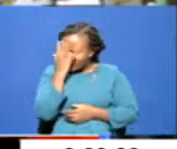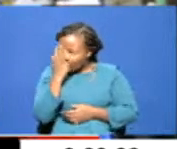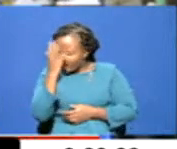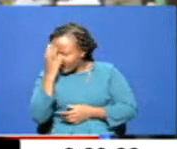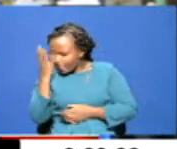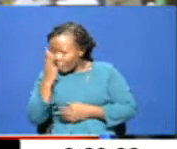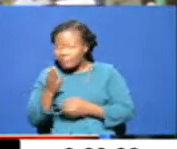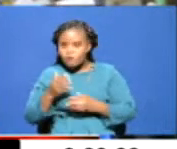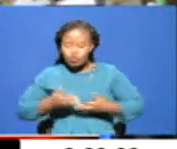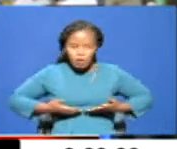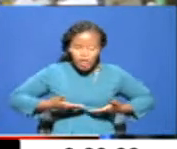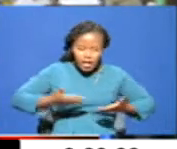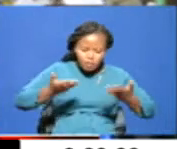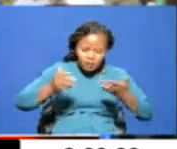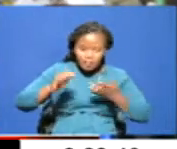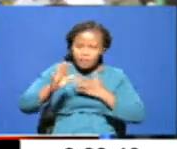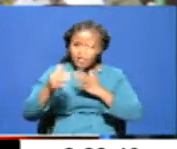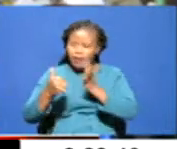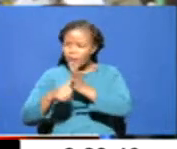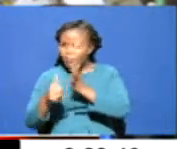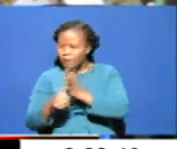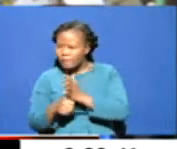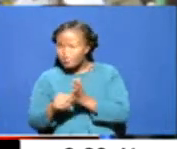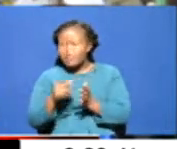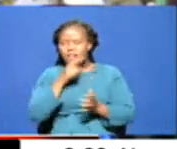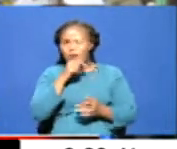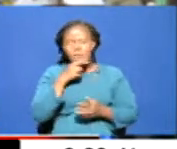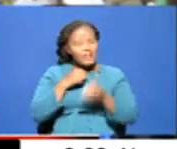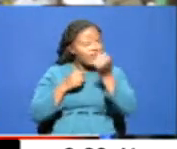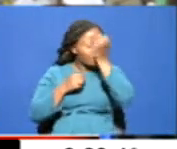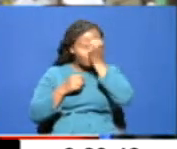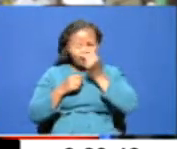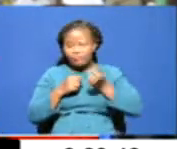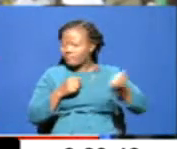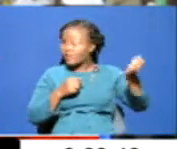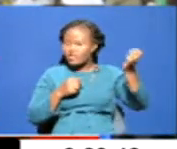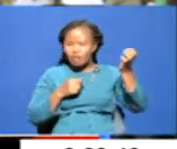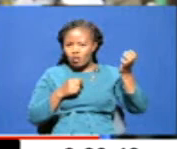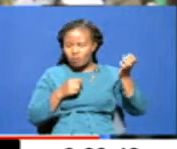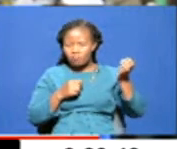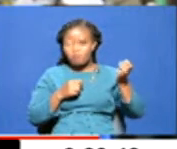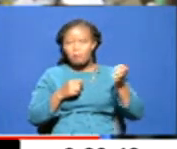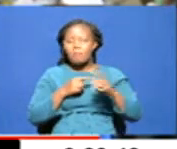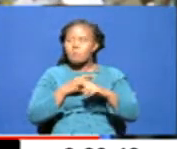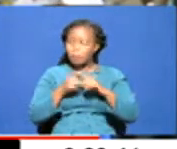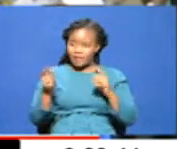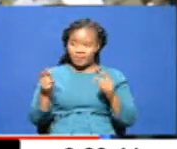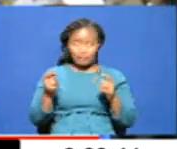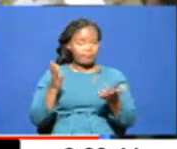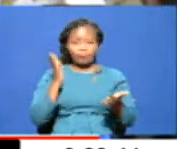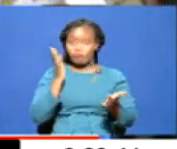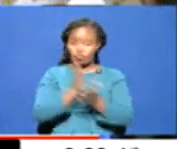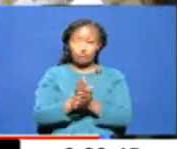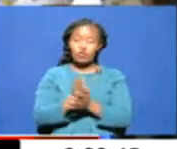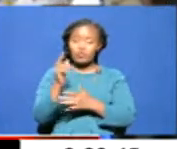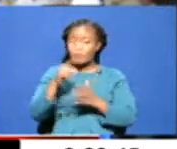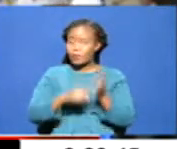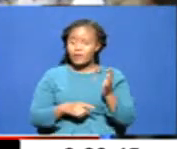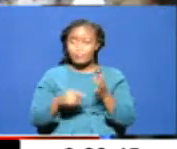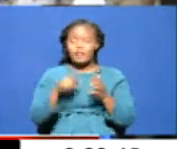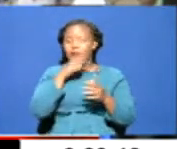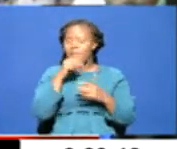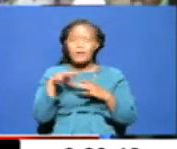problems. Men tend to, you know, ignore, push things aside. But in real sense, actually, they suffer more